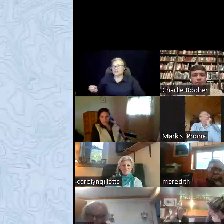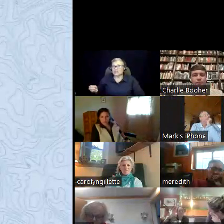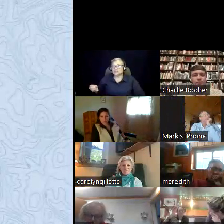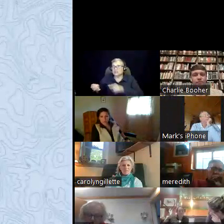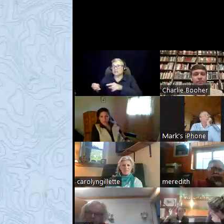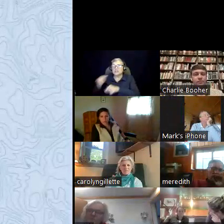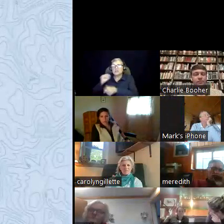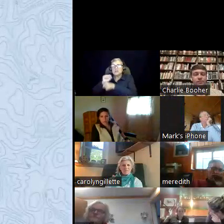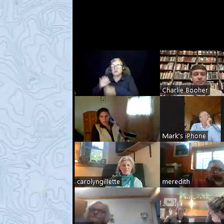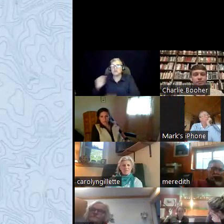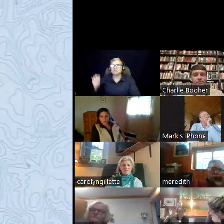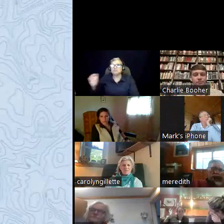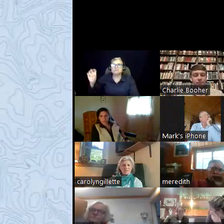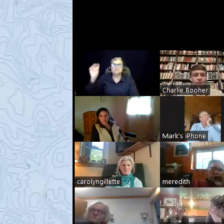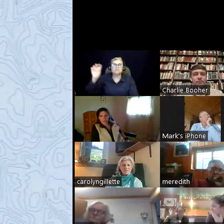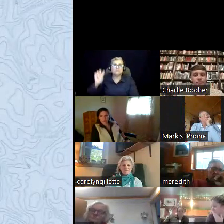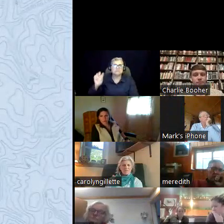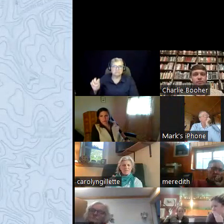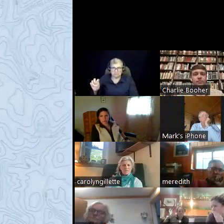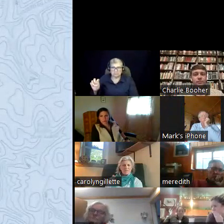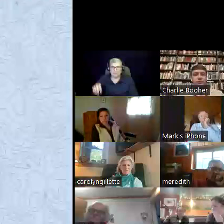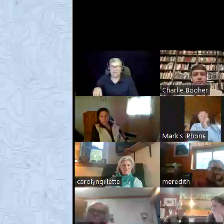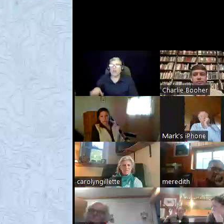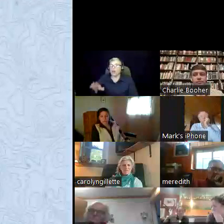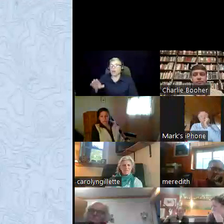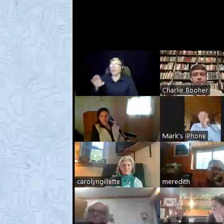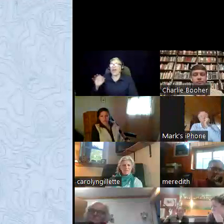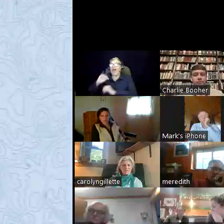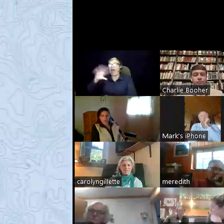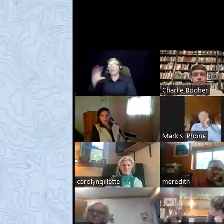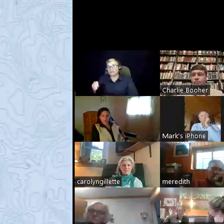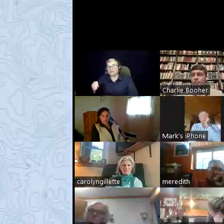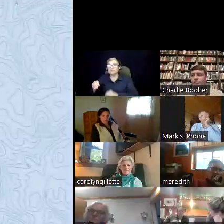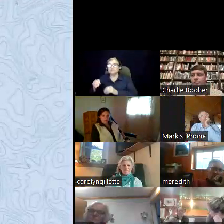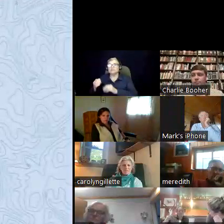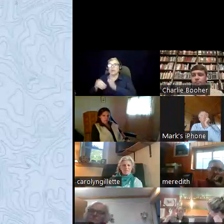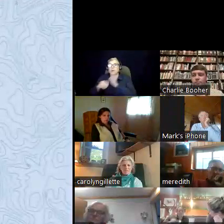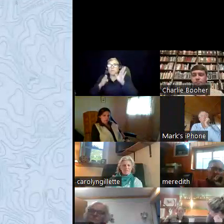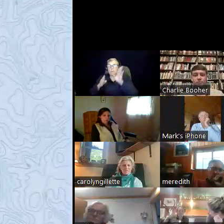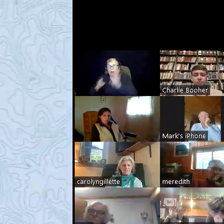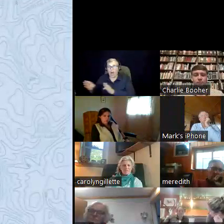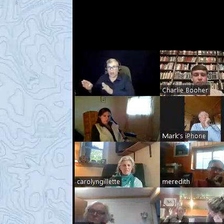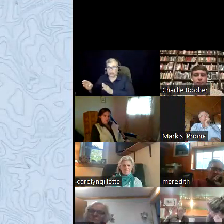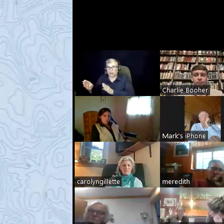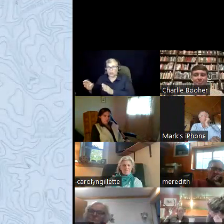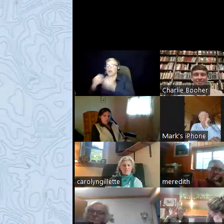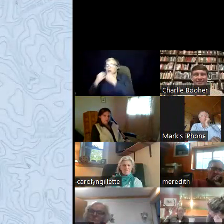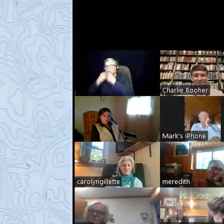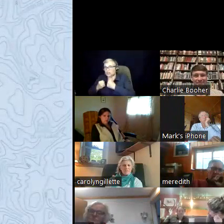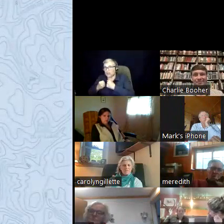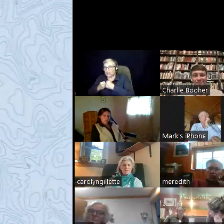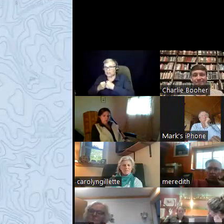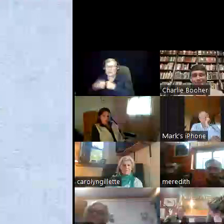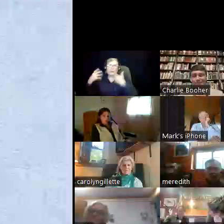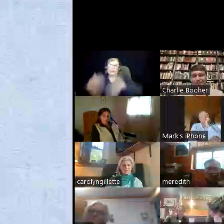And as is well known, the African model of conservation is 200 times different than the North American model